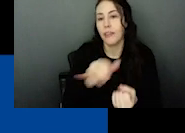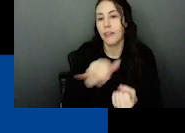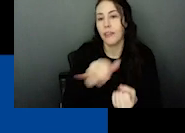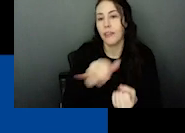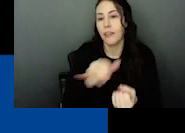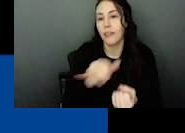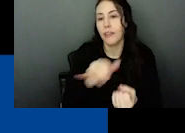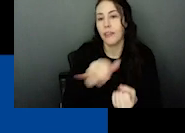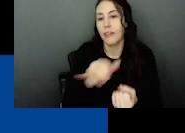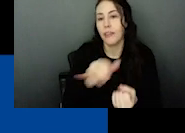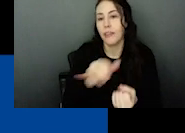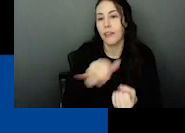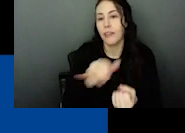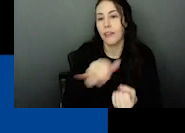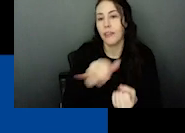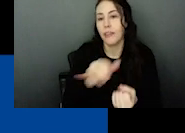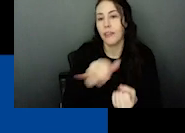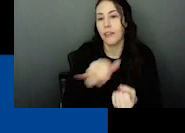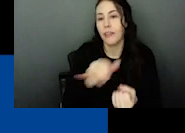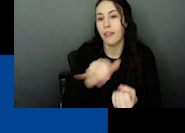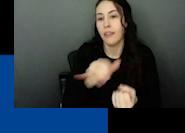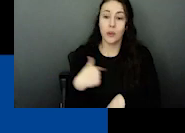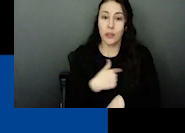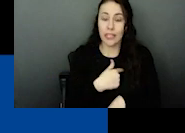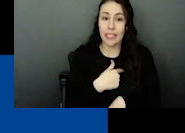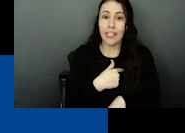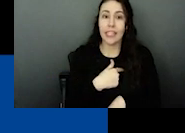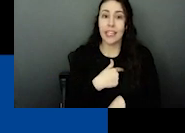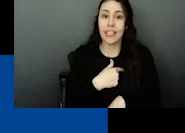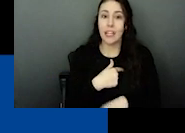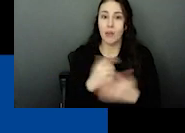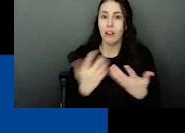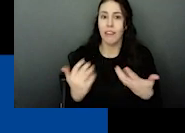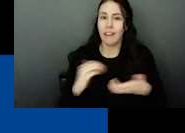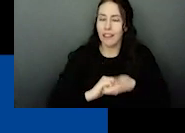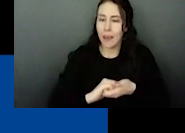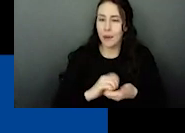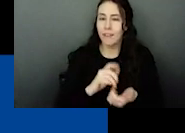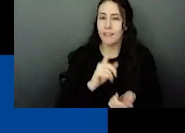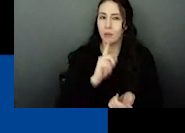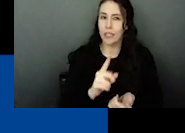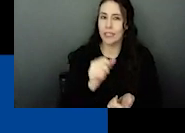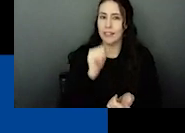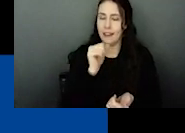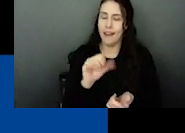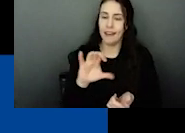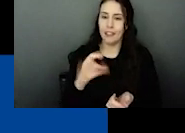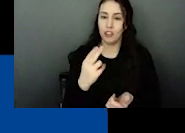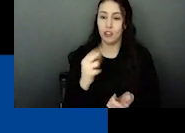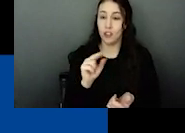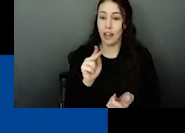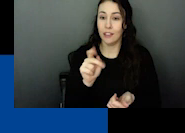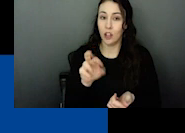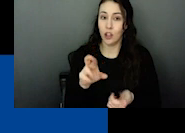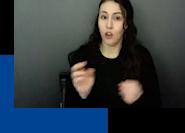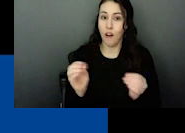the regulatory development, but since then the collaborative really is not even necessarily a chancellor's office effort. It's more a foundation and student